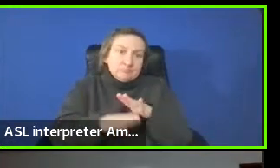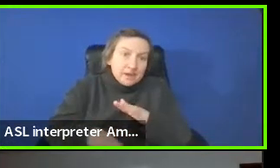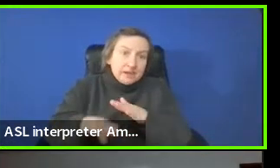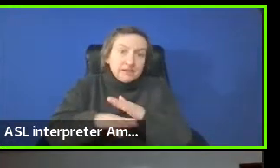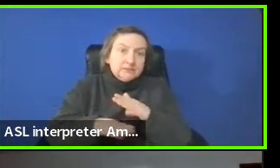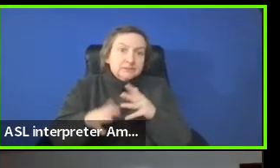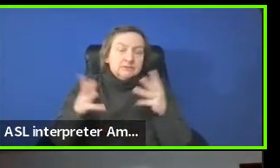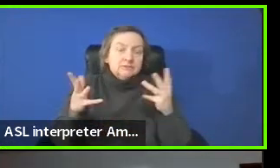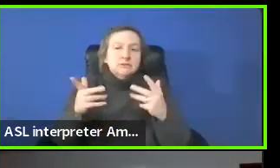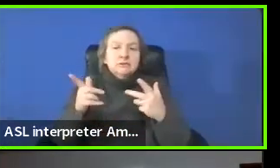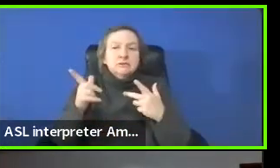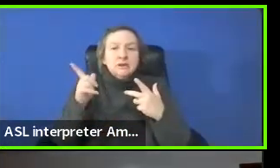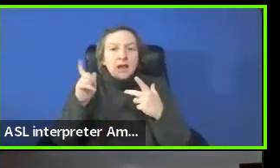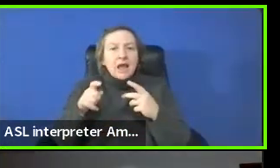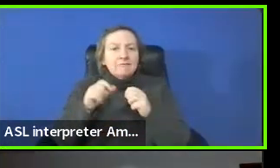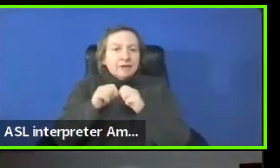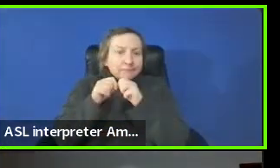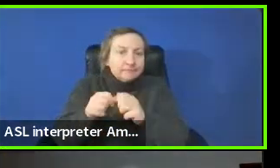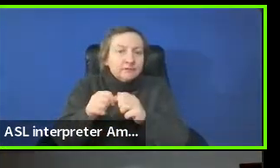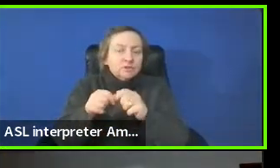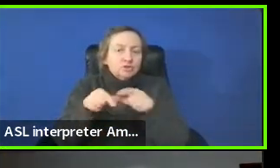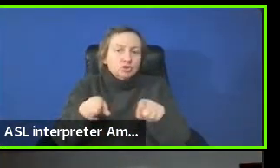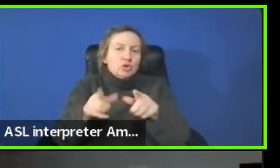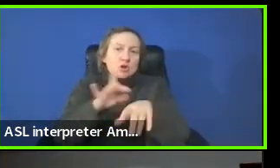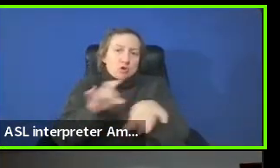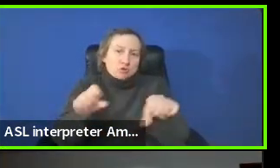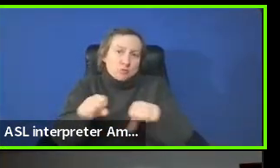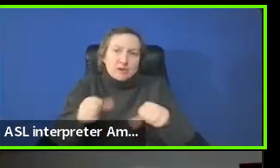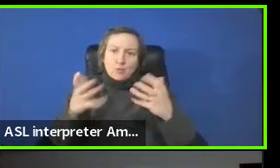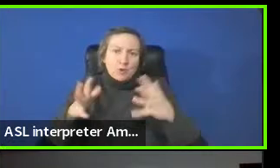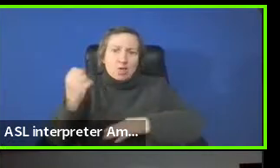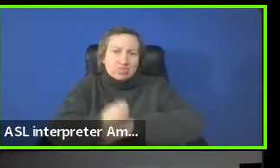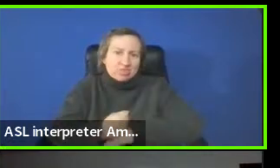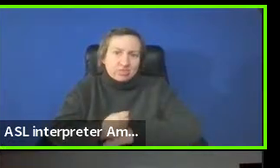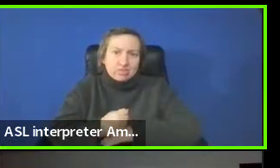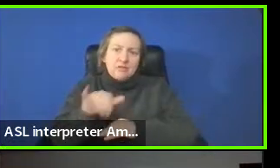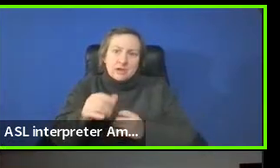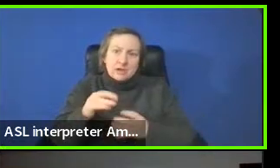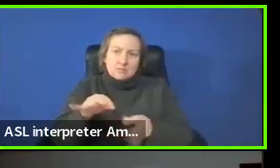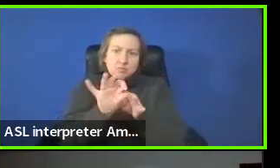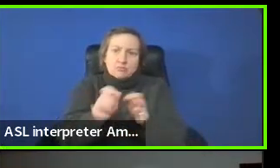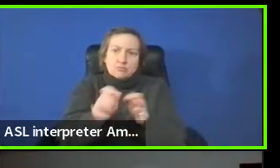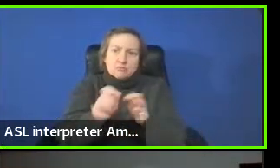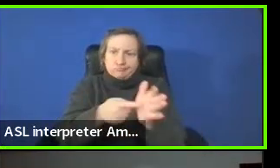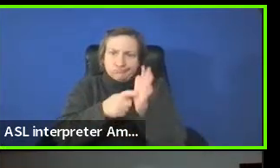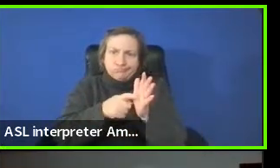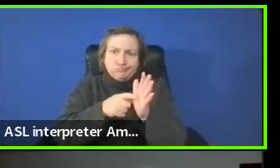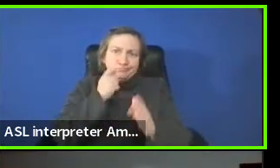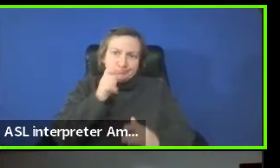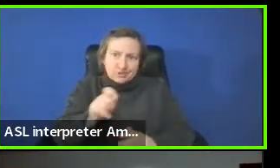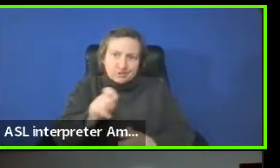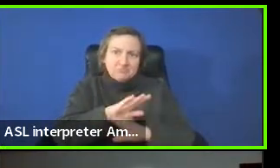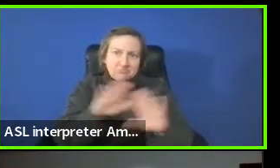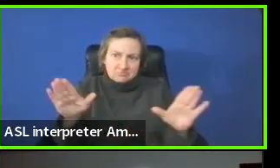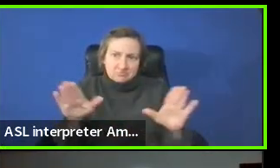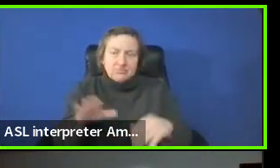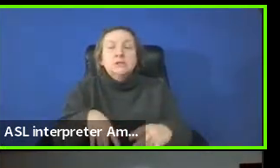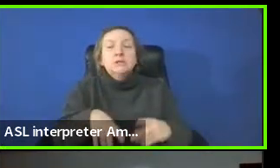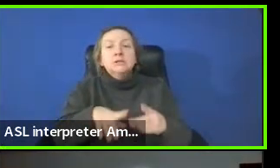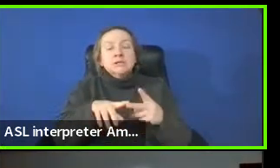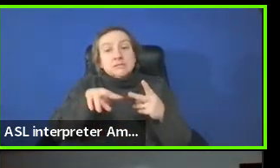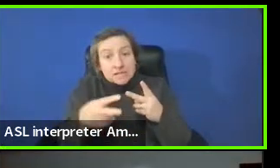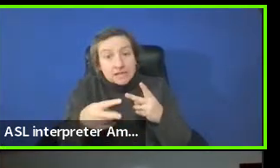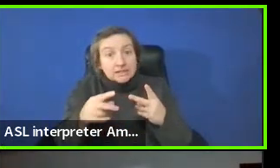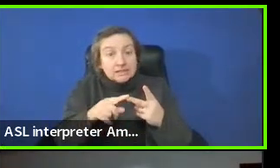it's got to stand up during an earthquake, right? And so that's a requirement, and it's an absolute requirement. The second to